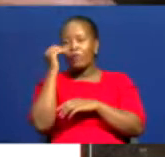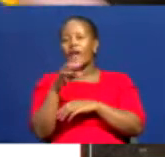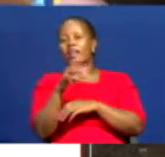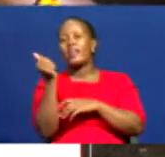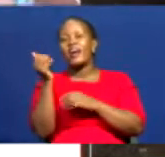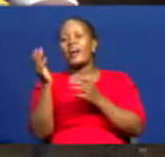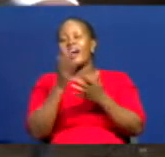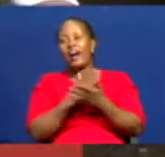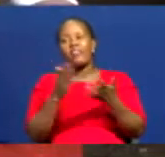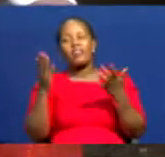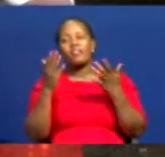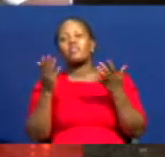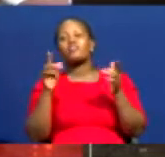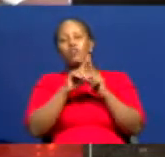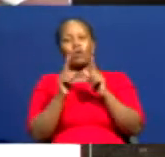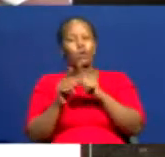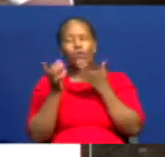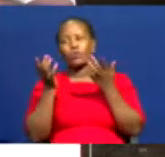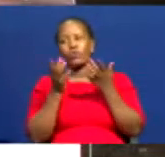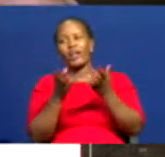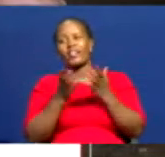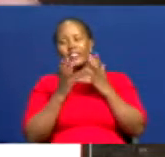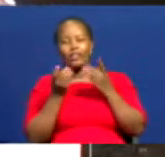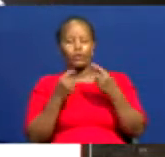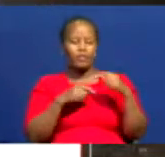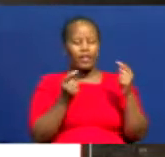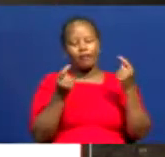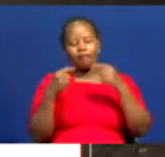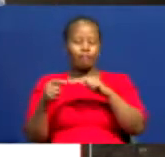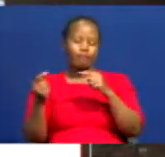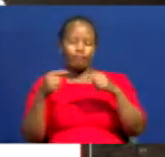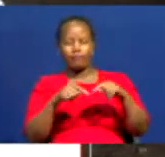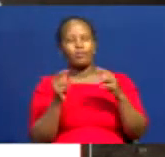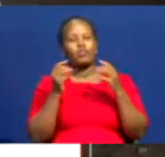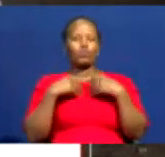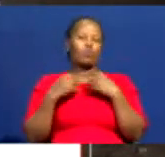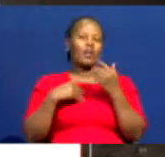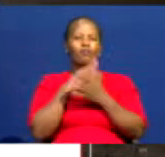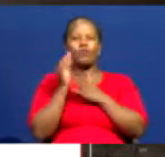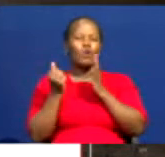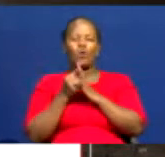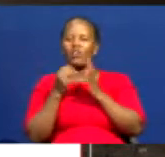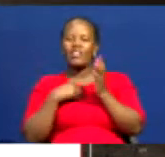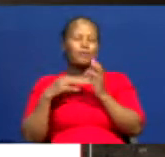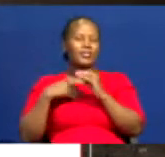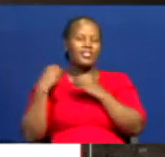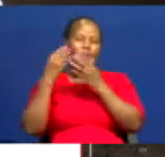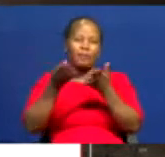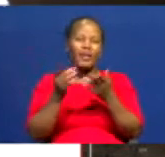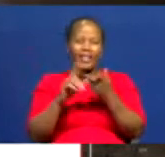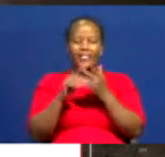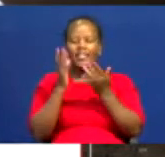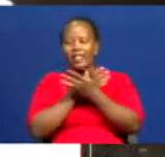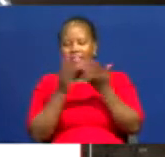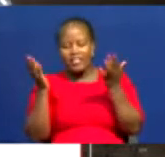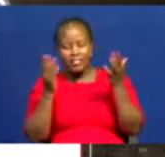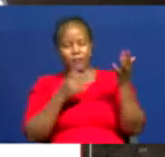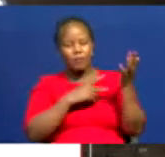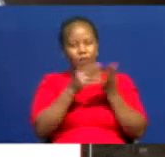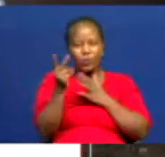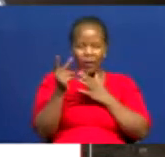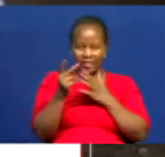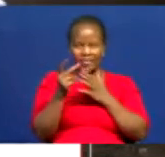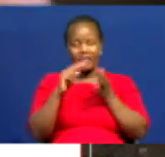to be really seen, that have been supplied, they have been procured, that kind of